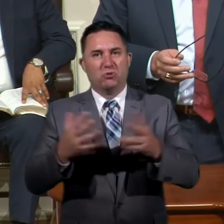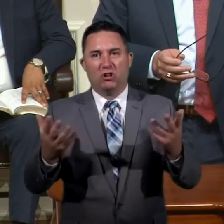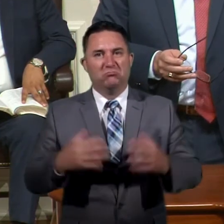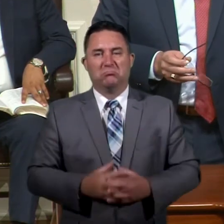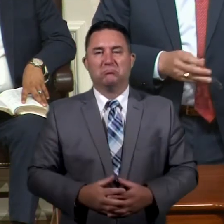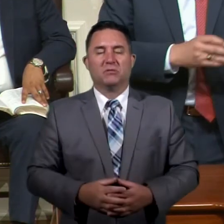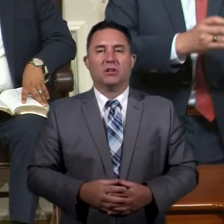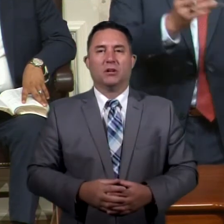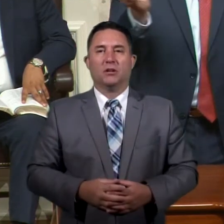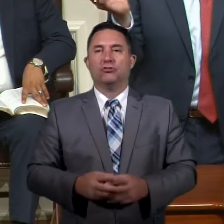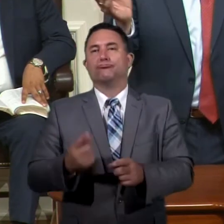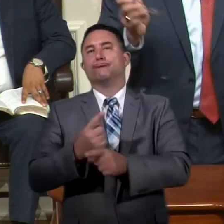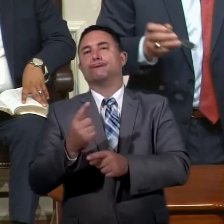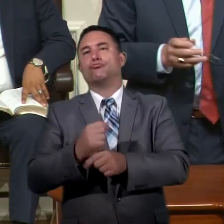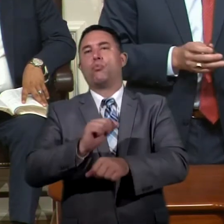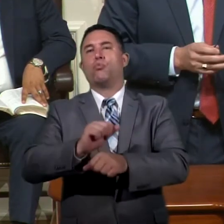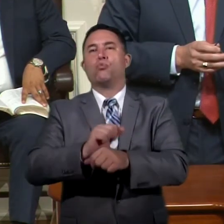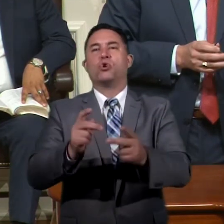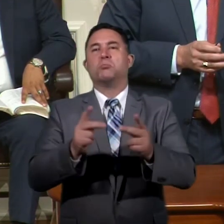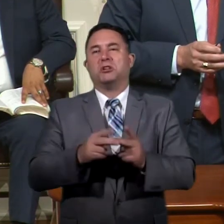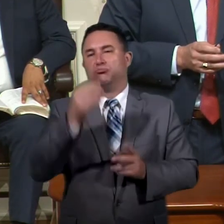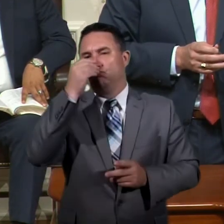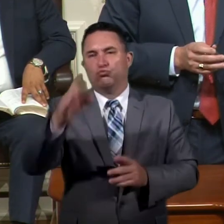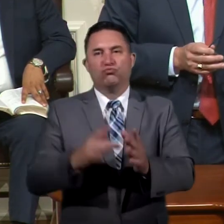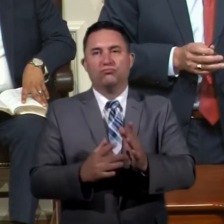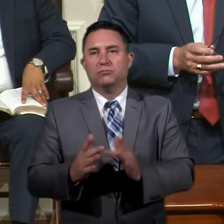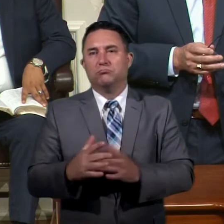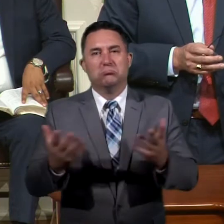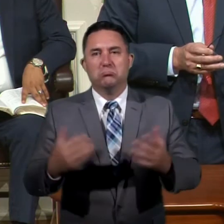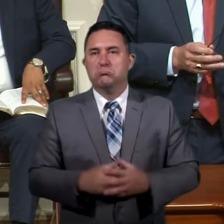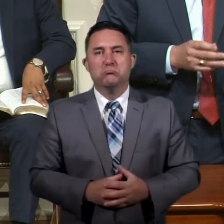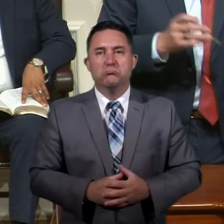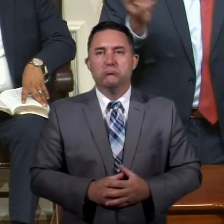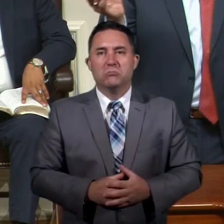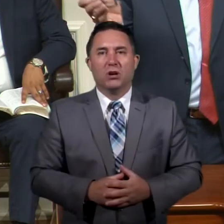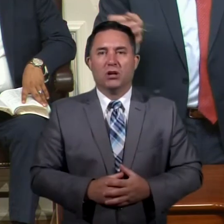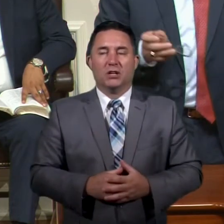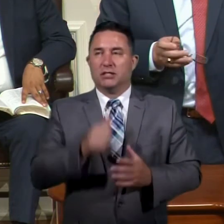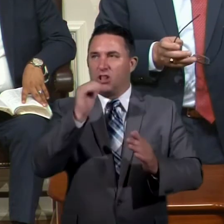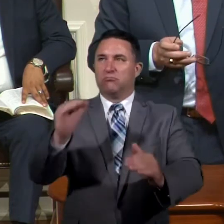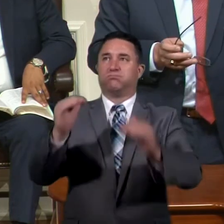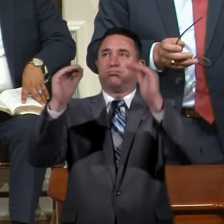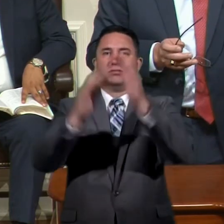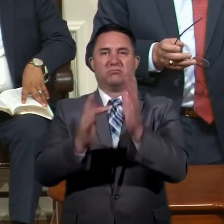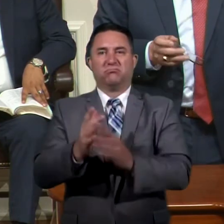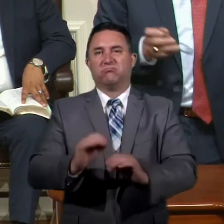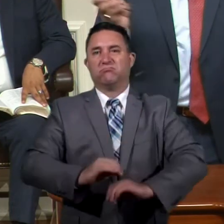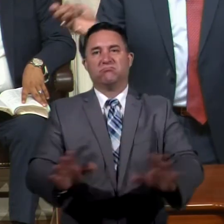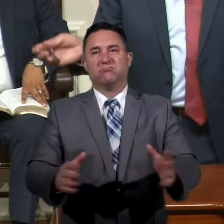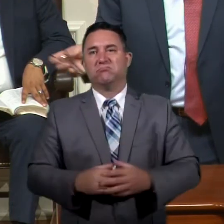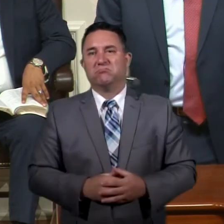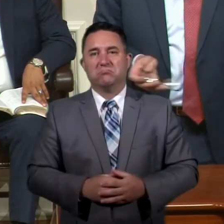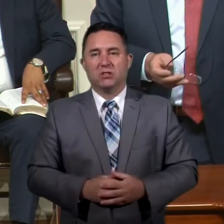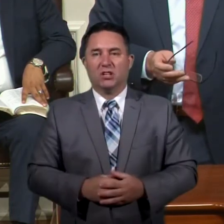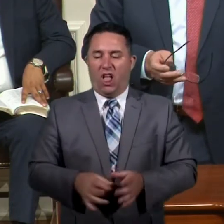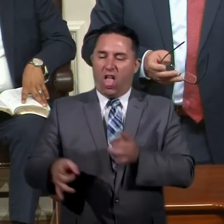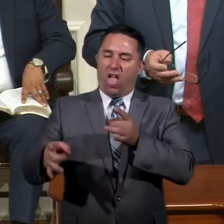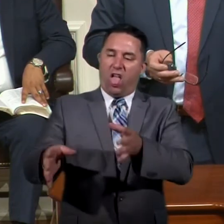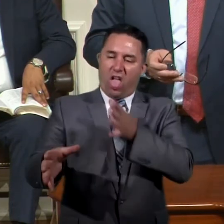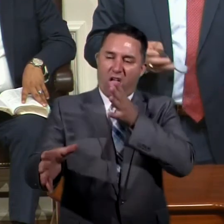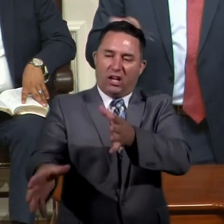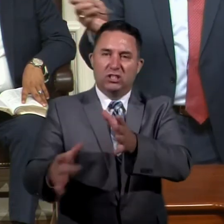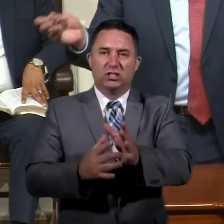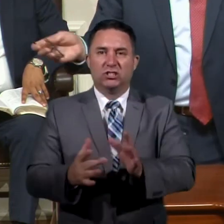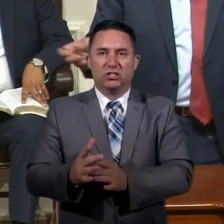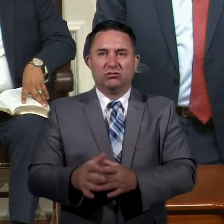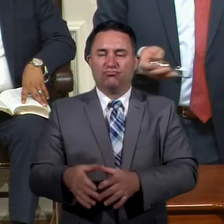americano no les importa. The average workplace, they don't care about. En el trabajo común no les importa el Señor. He's not exalted. No es exaltado allí. He's despised. Simplemente